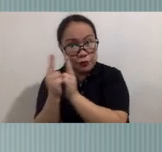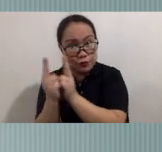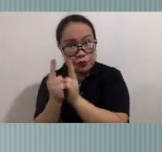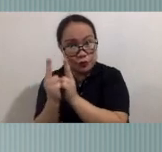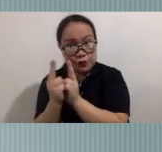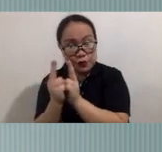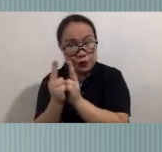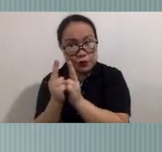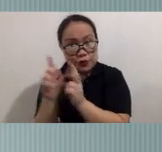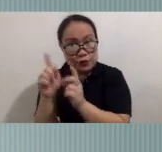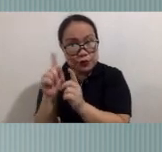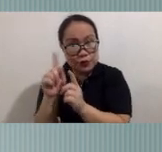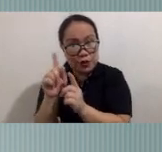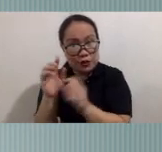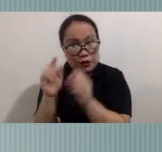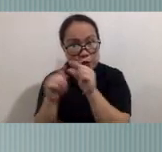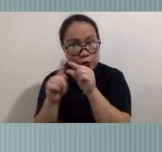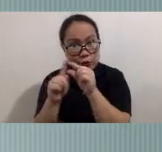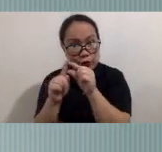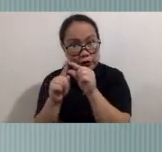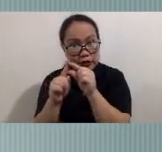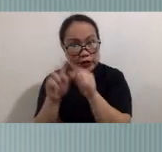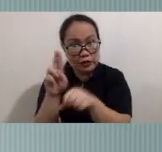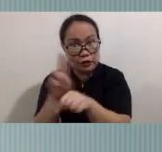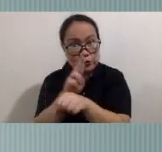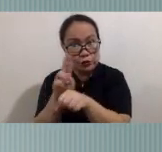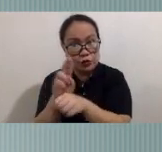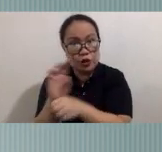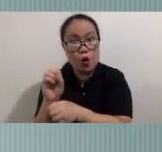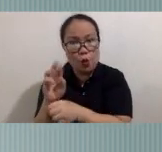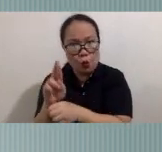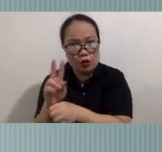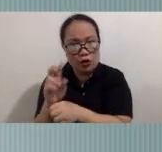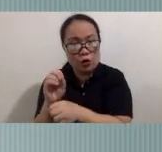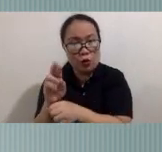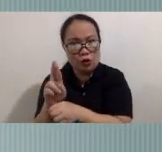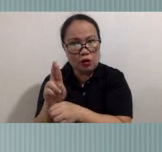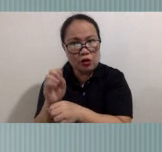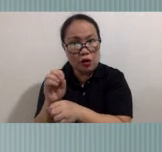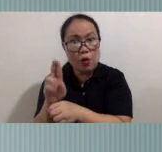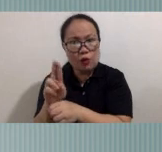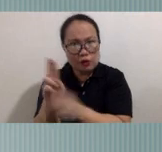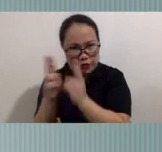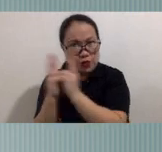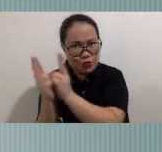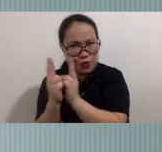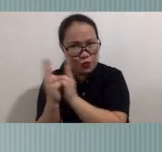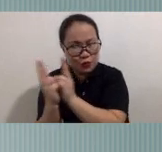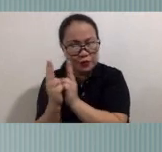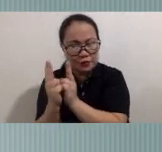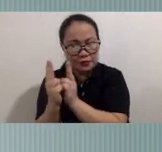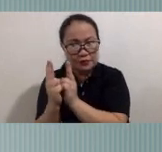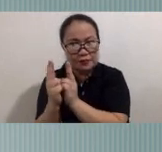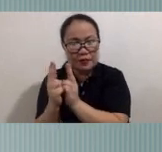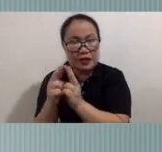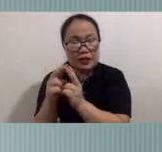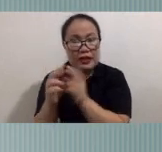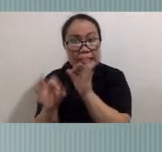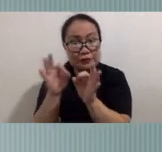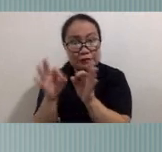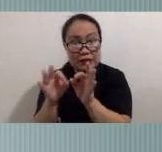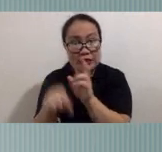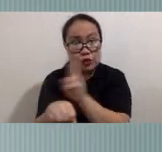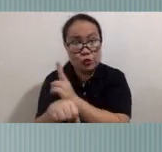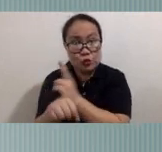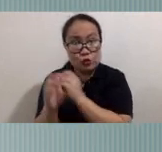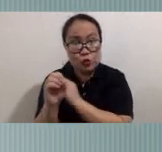union, if there is the word or, kapag meron siyang or, that means the operation or yung hinahanap natin